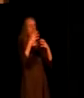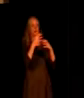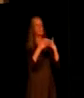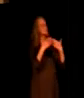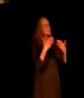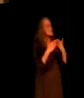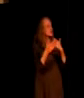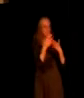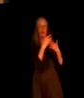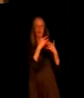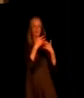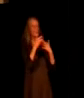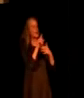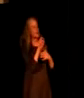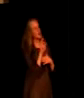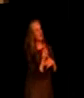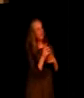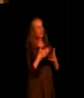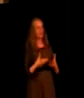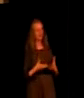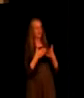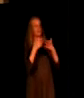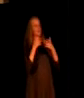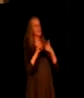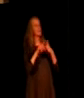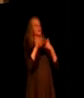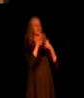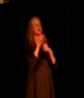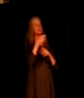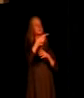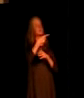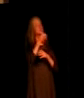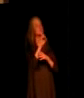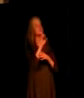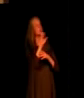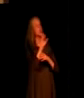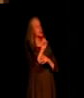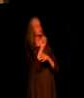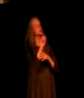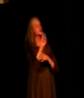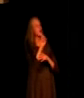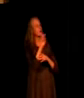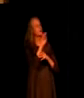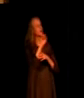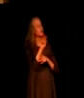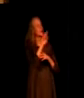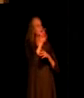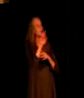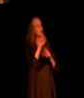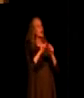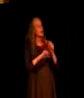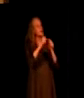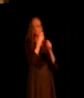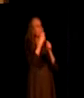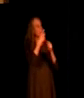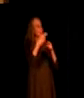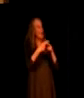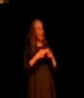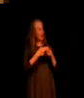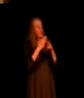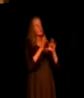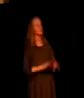it was a hunk of lead or a spectrometer, each pound cost you something like that. So every pound